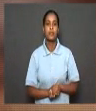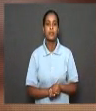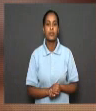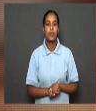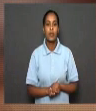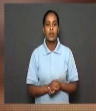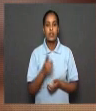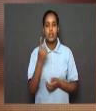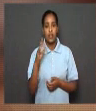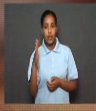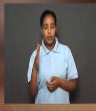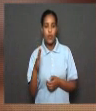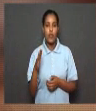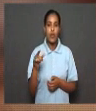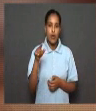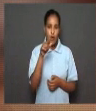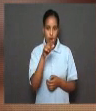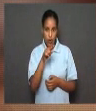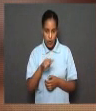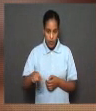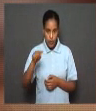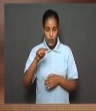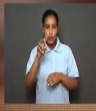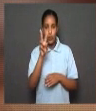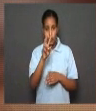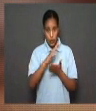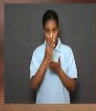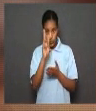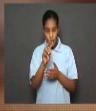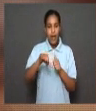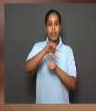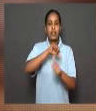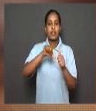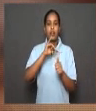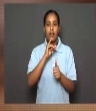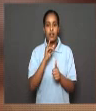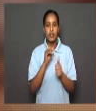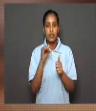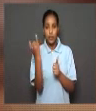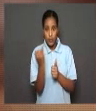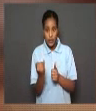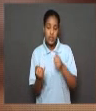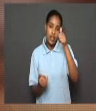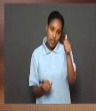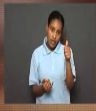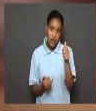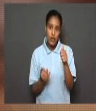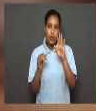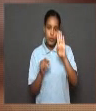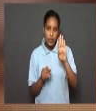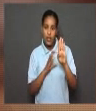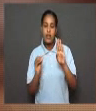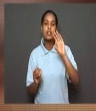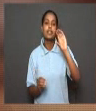The type of orbital overlap between two atoms, as in images A, B,